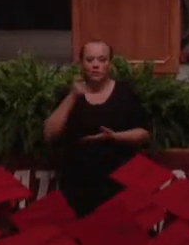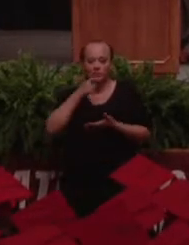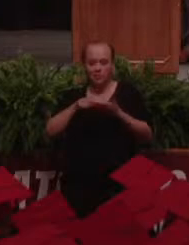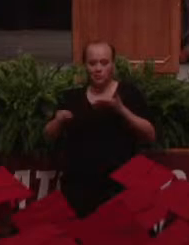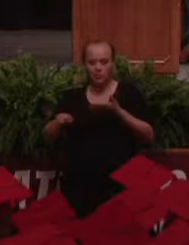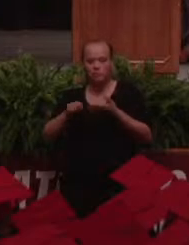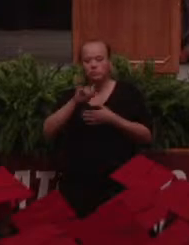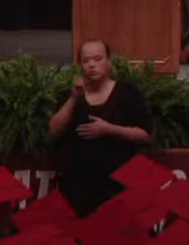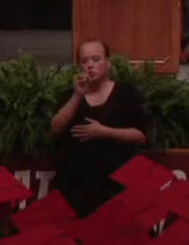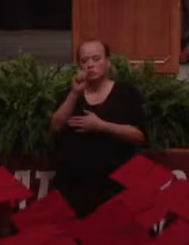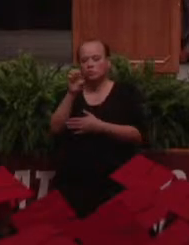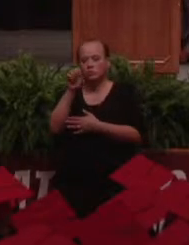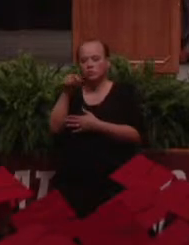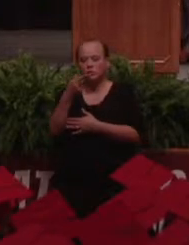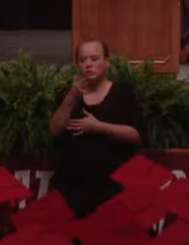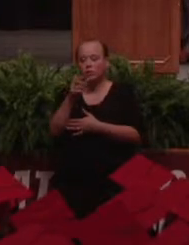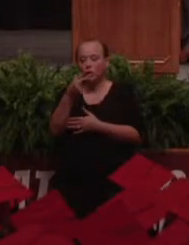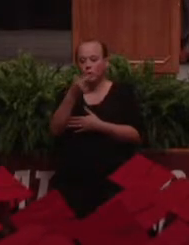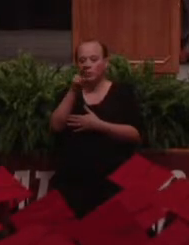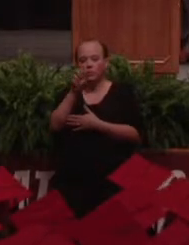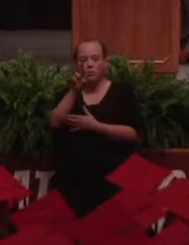Secretary Joseph M. Guerra.